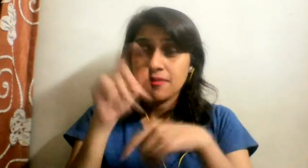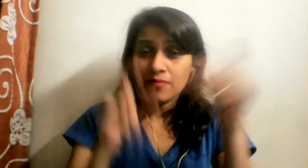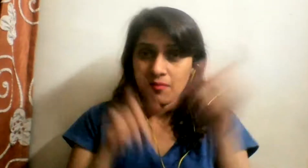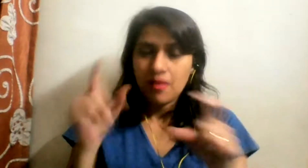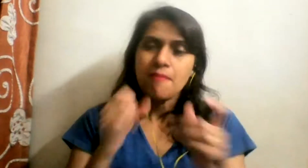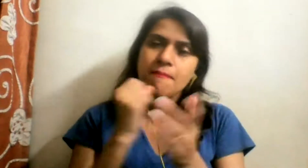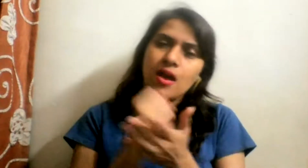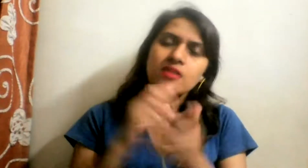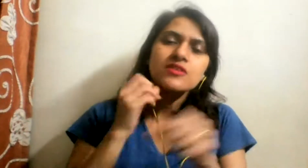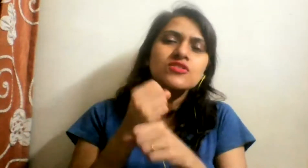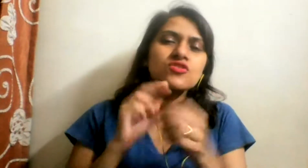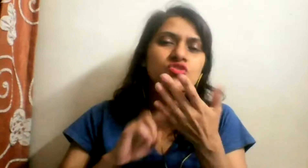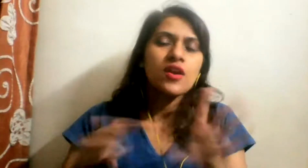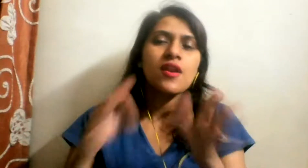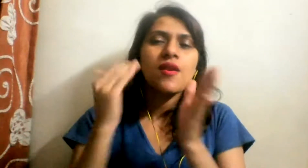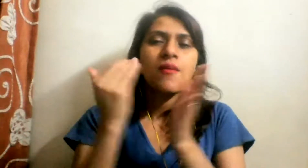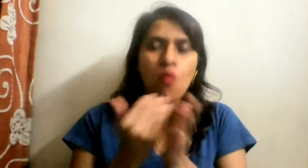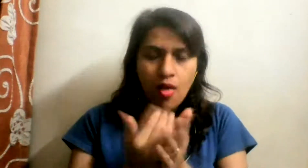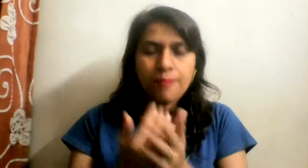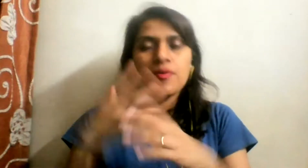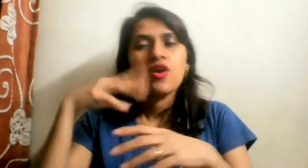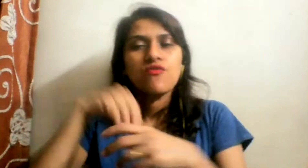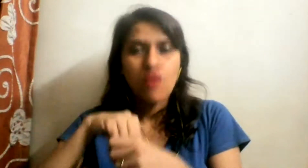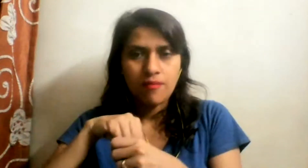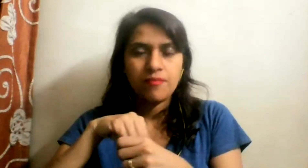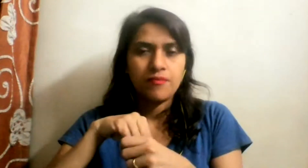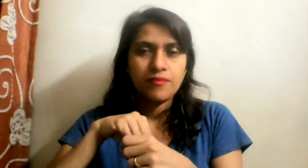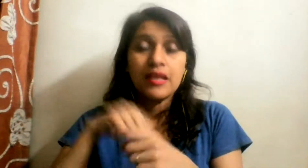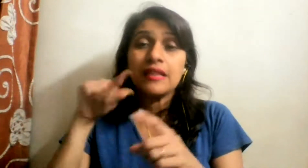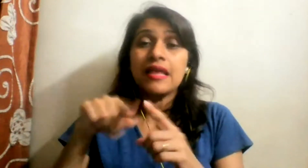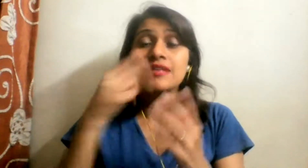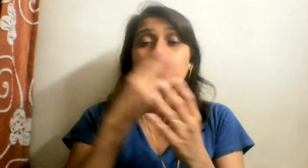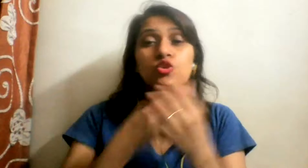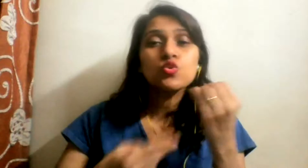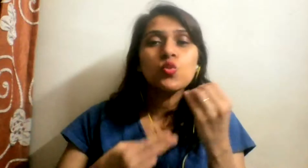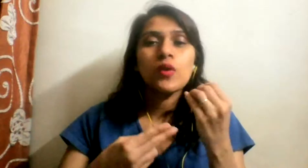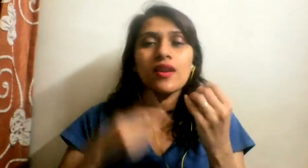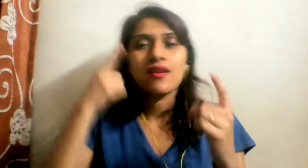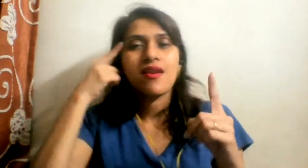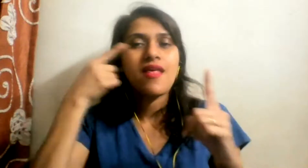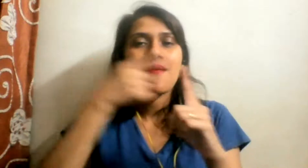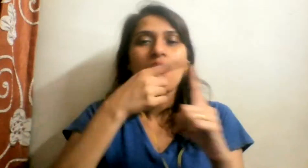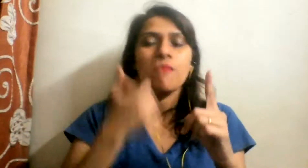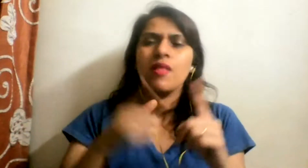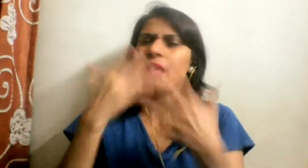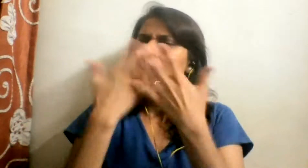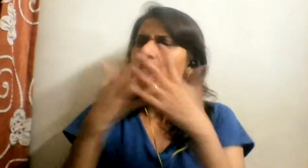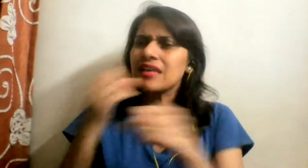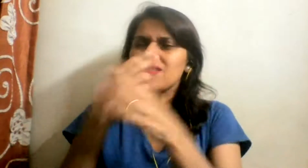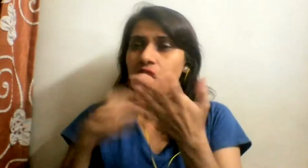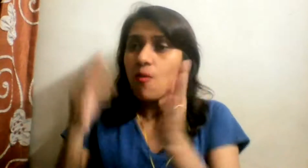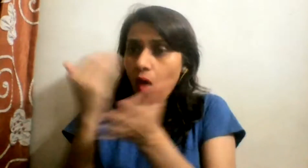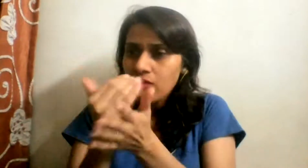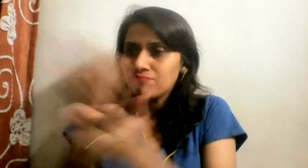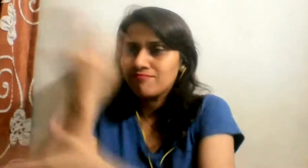general programs and interventions also. So this is the twin track approach which needs to be followed, so that people with